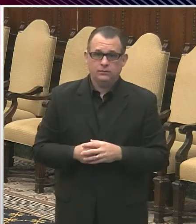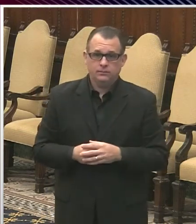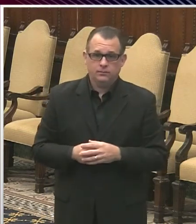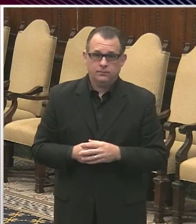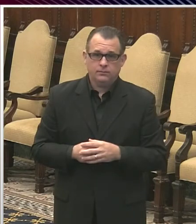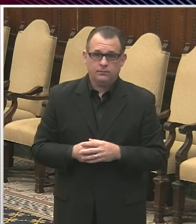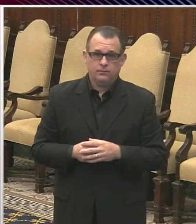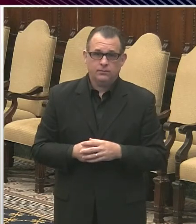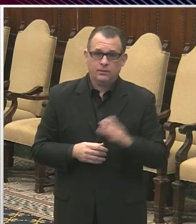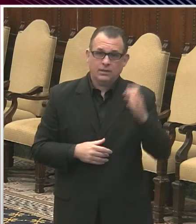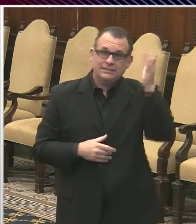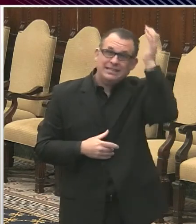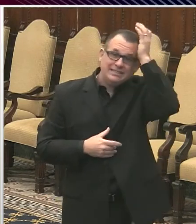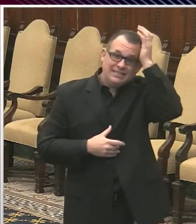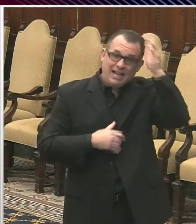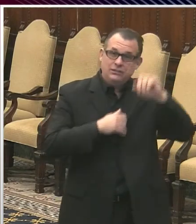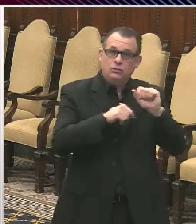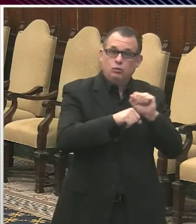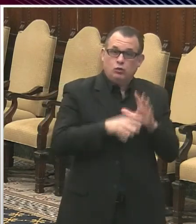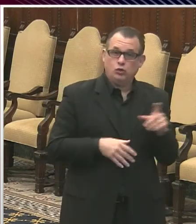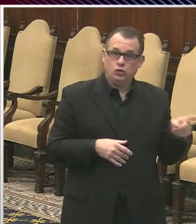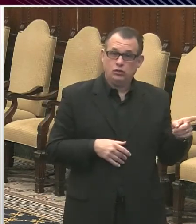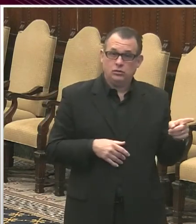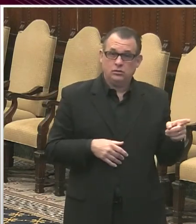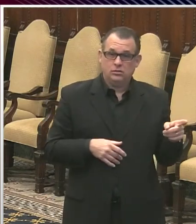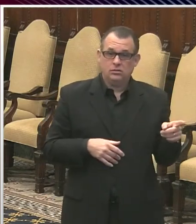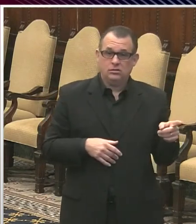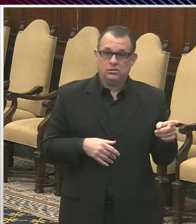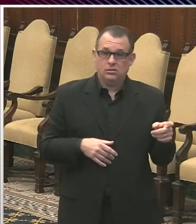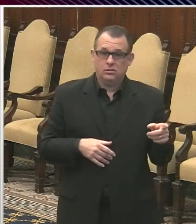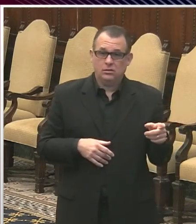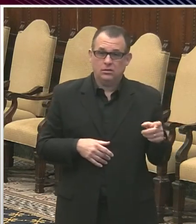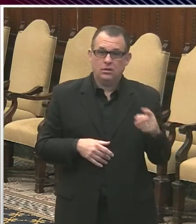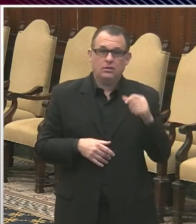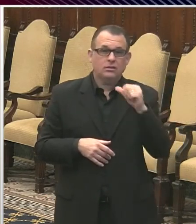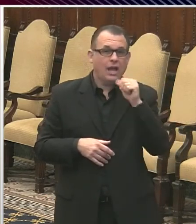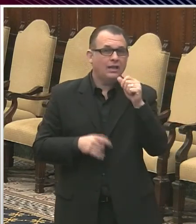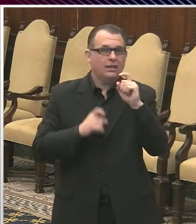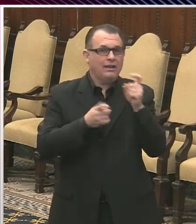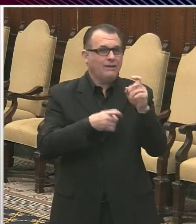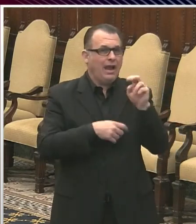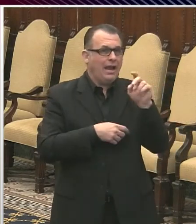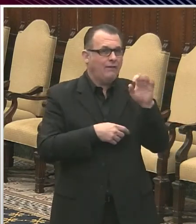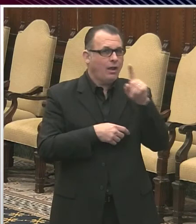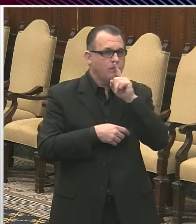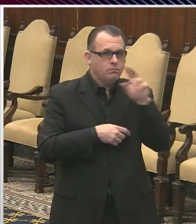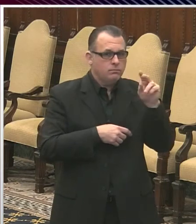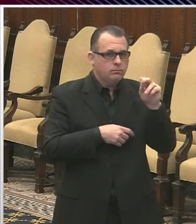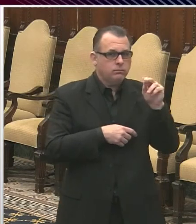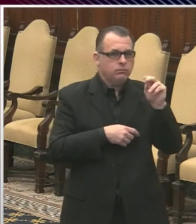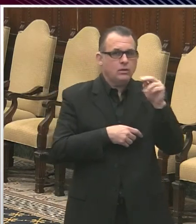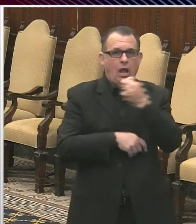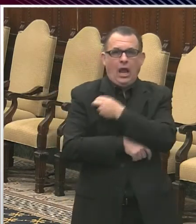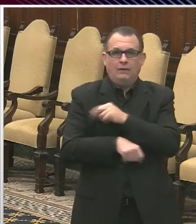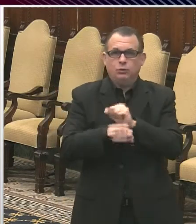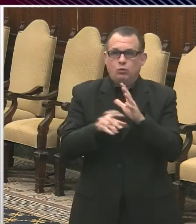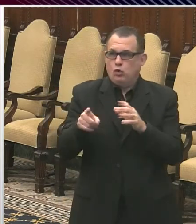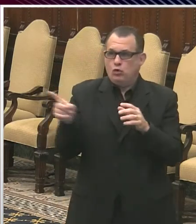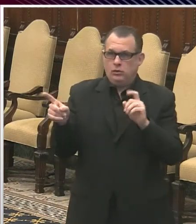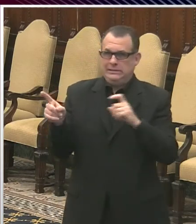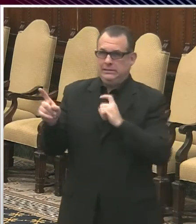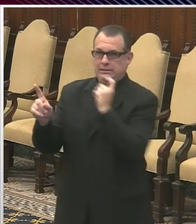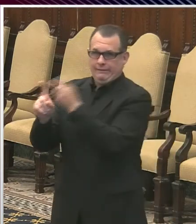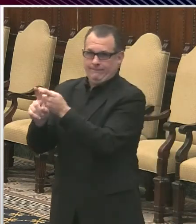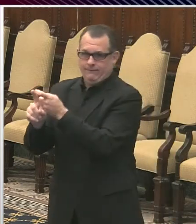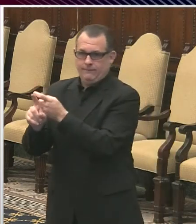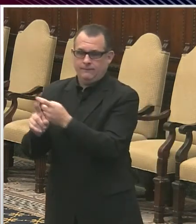the masks are predominantly for hospitals and not for, we'll say, like sector workers